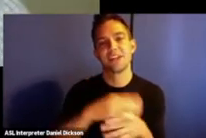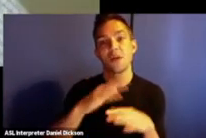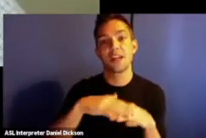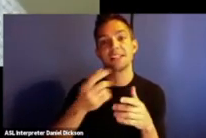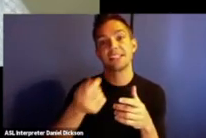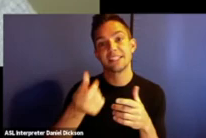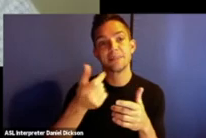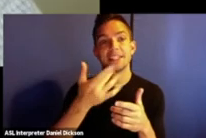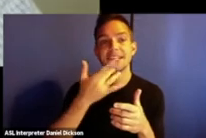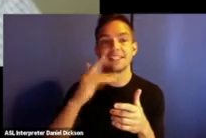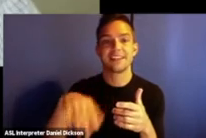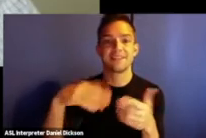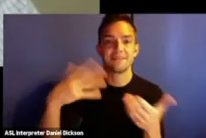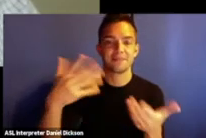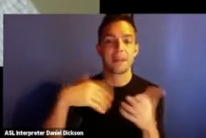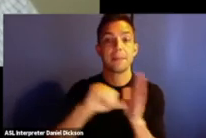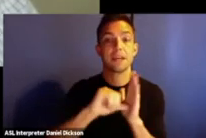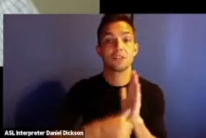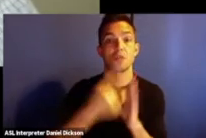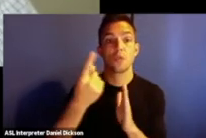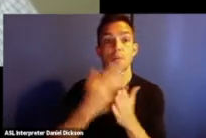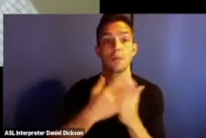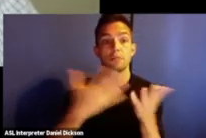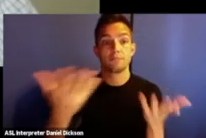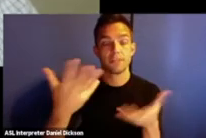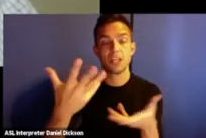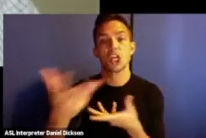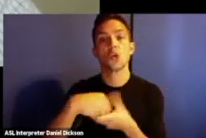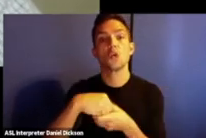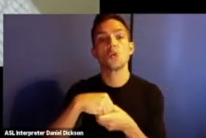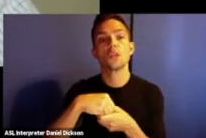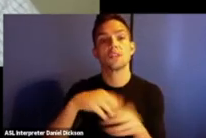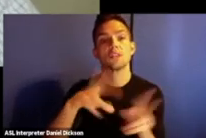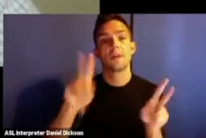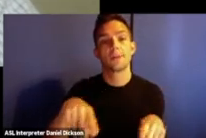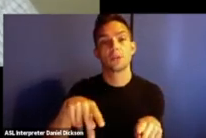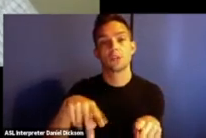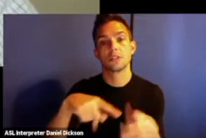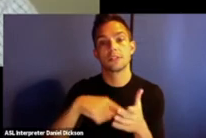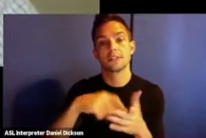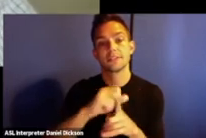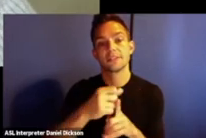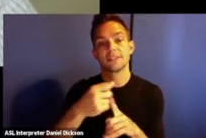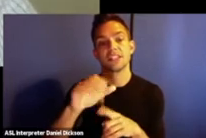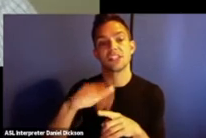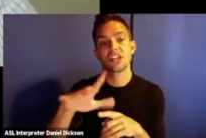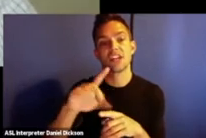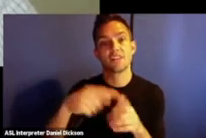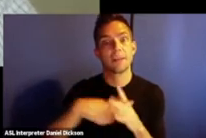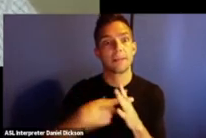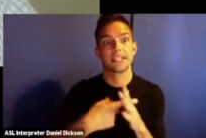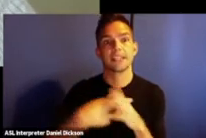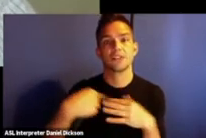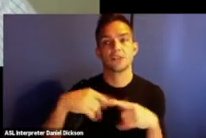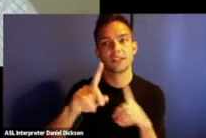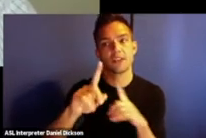bit of a taste. I might just underscore one part, which is include the person, or in this case, the child, right from the beginning in the conversation.